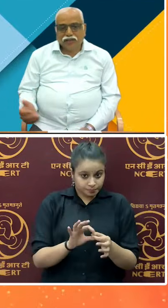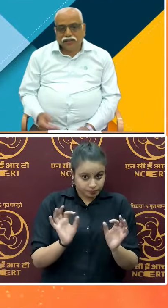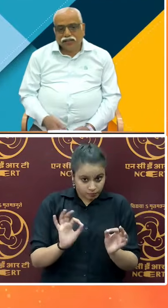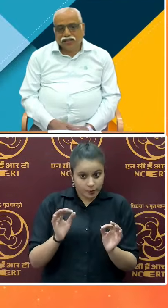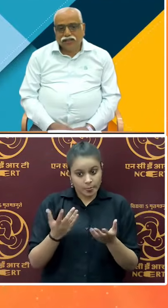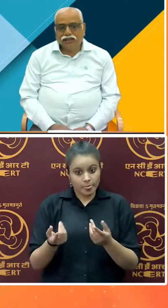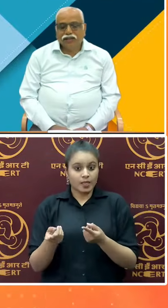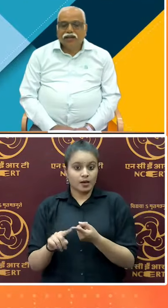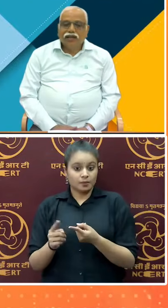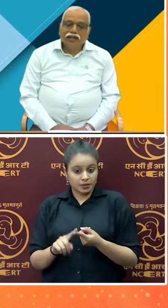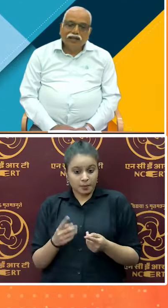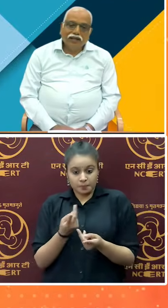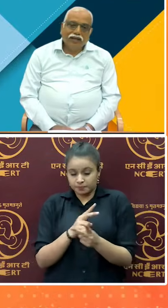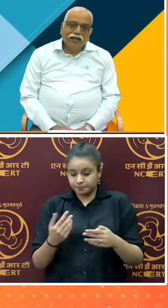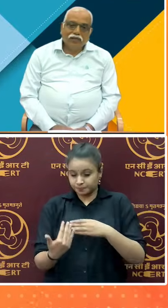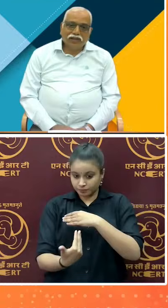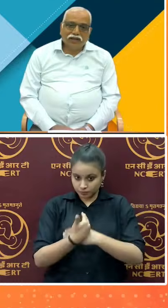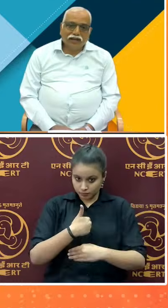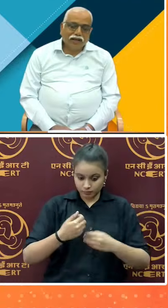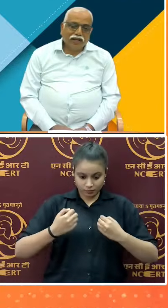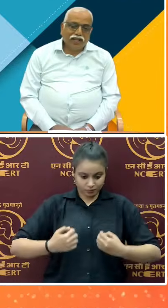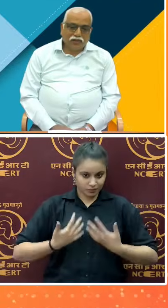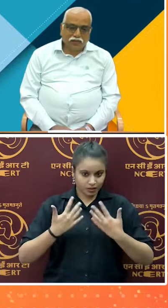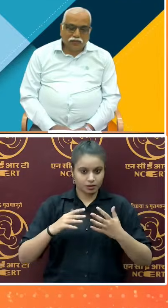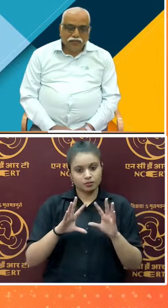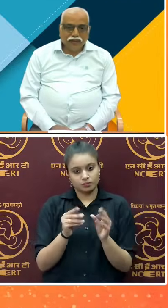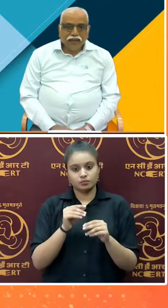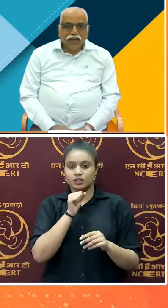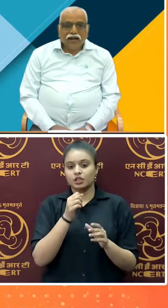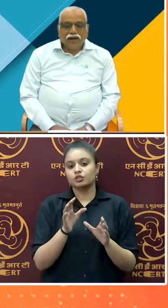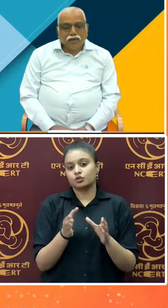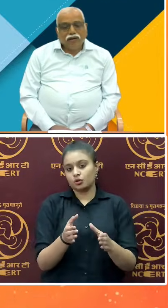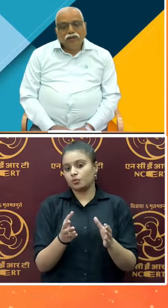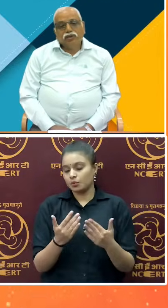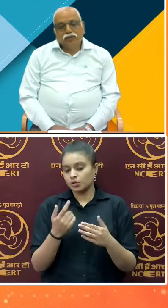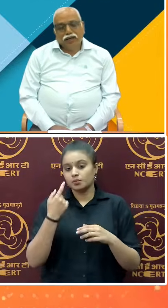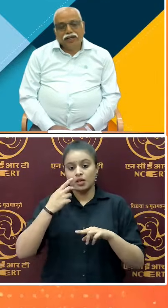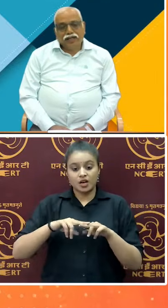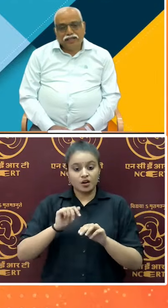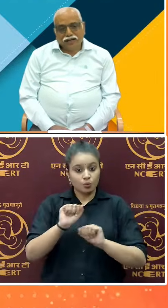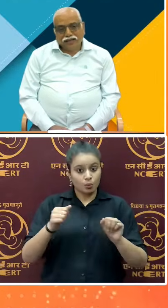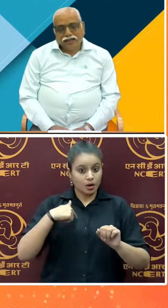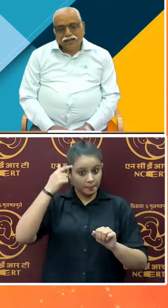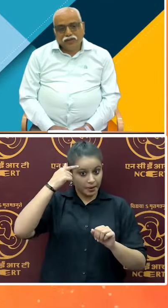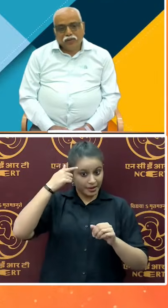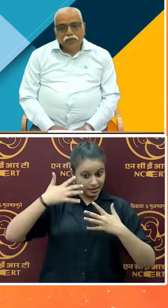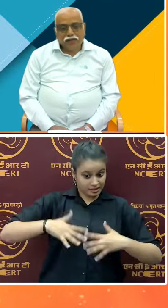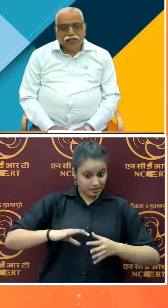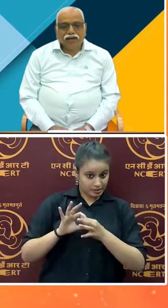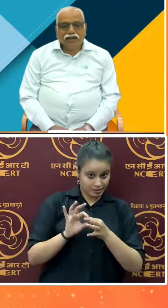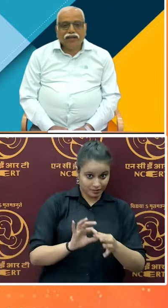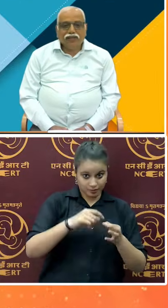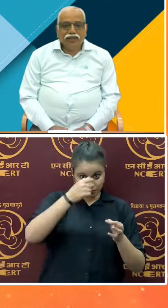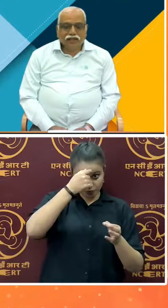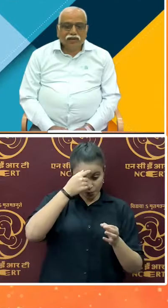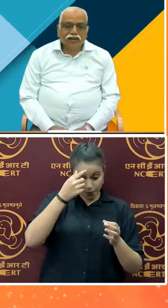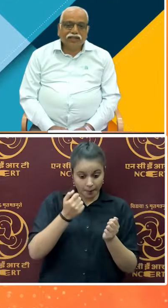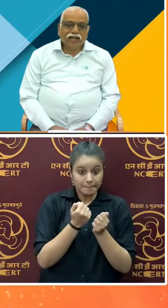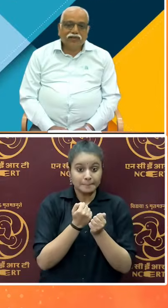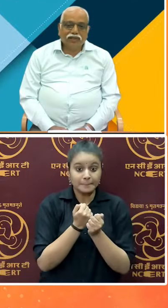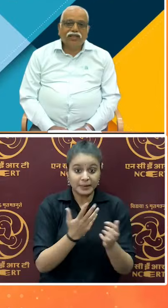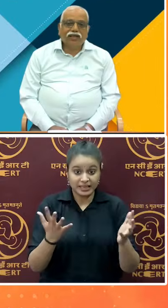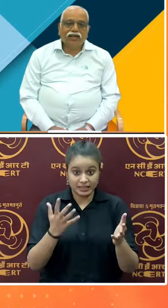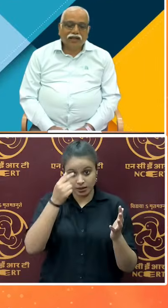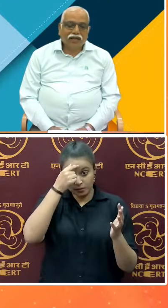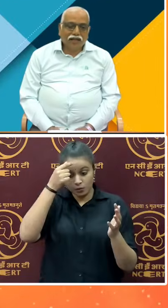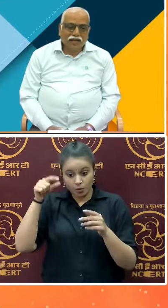to be the diseases in this particular age group. And among those mental disorders, so majority of the disorders